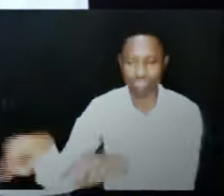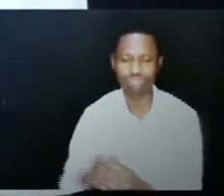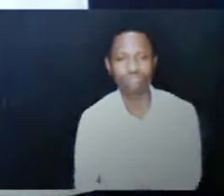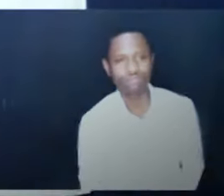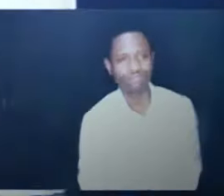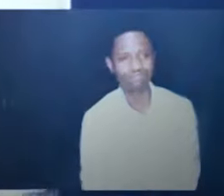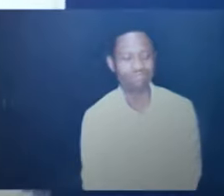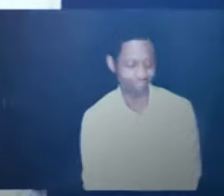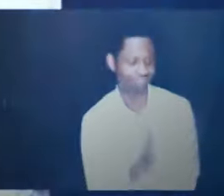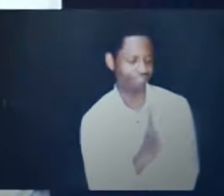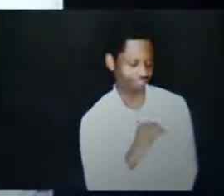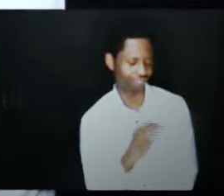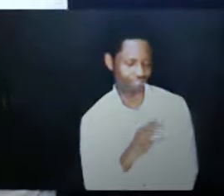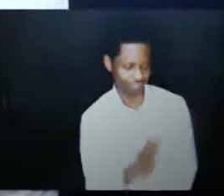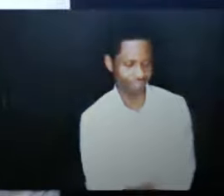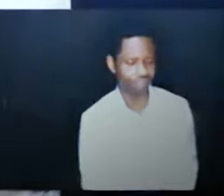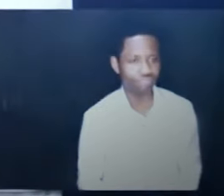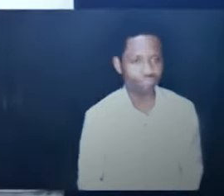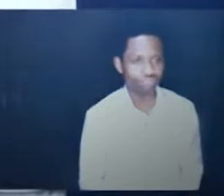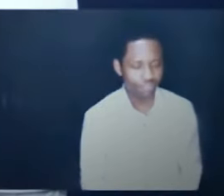Okay.